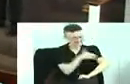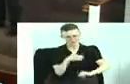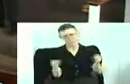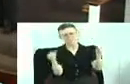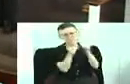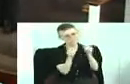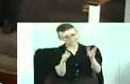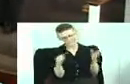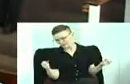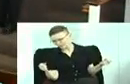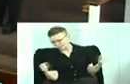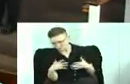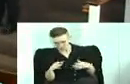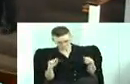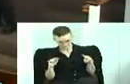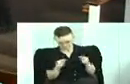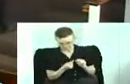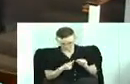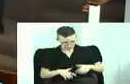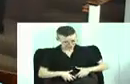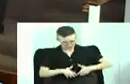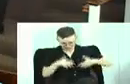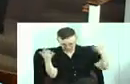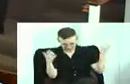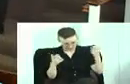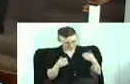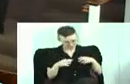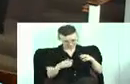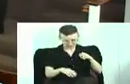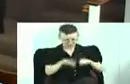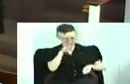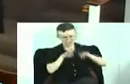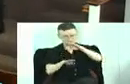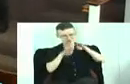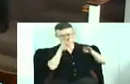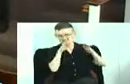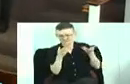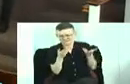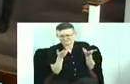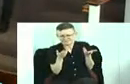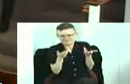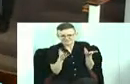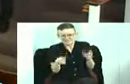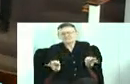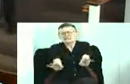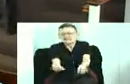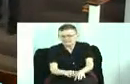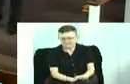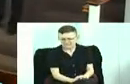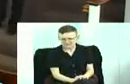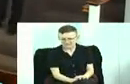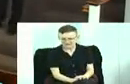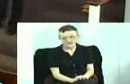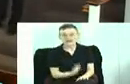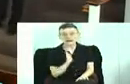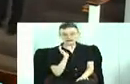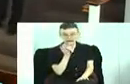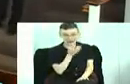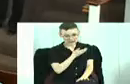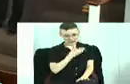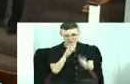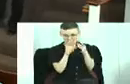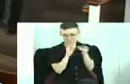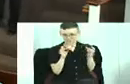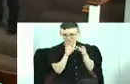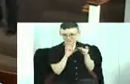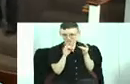any anger or any dead end that we may pick up on life's journey. That's our story. It's the story